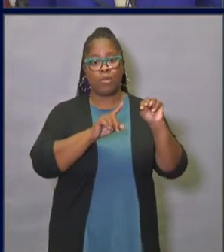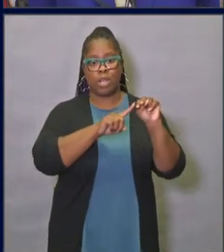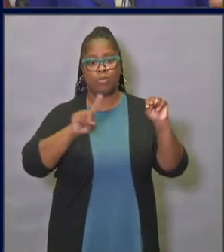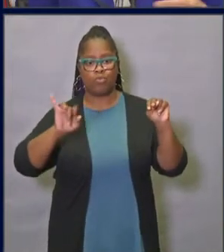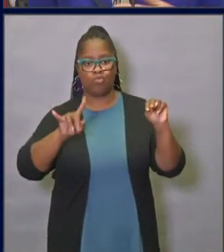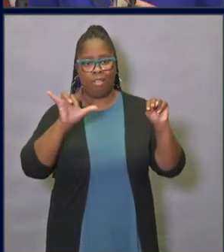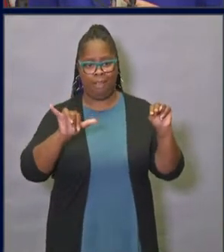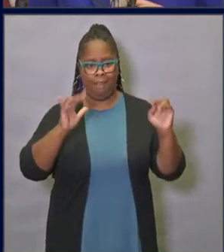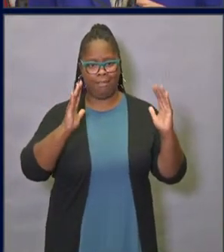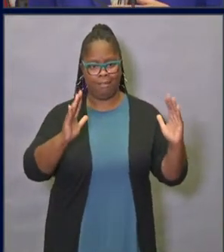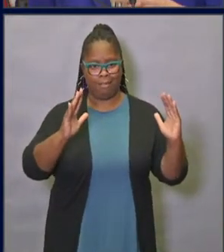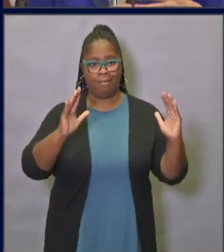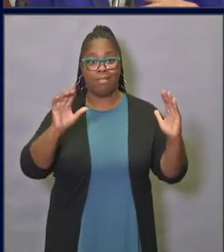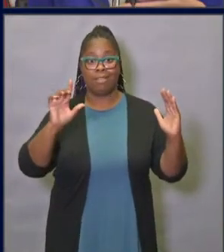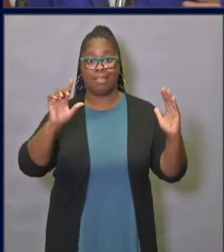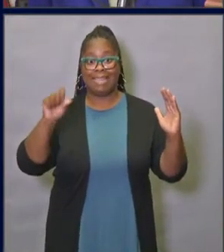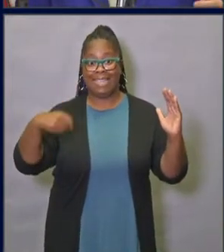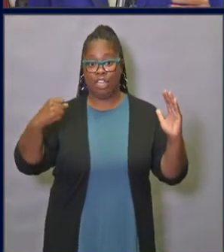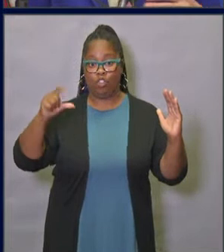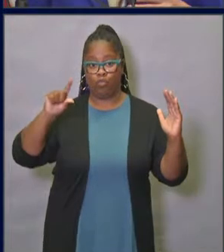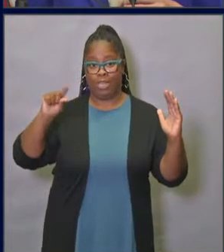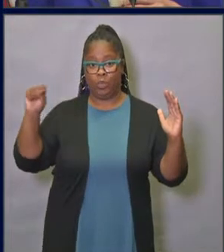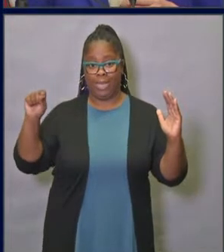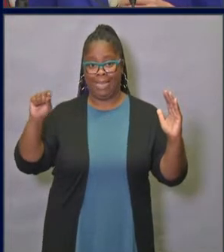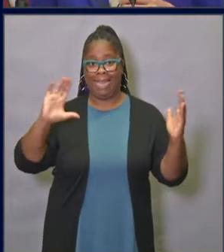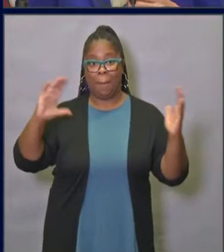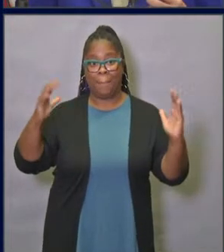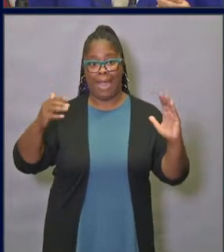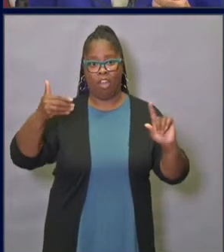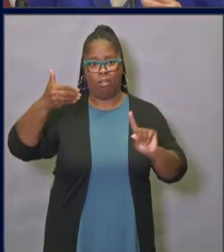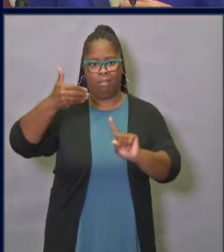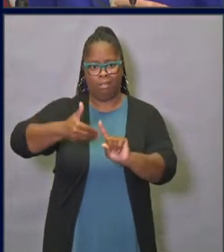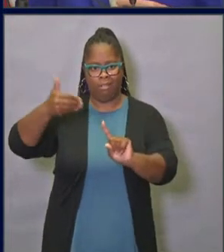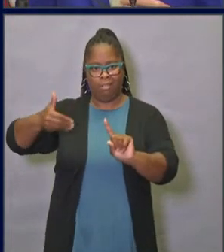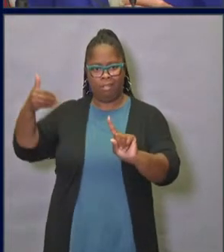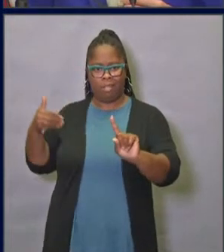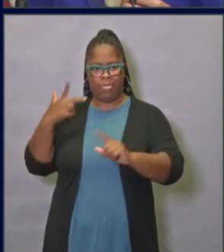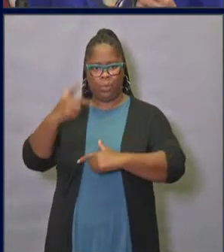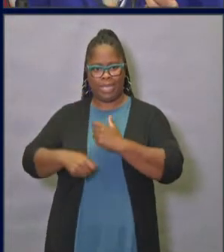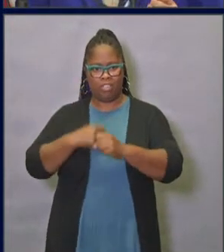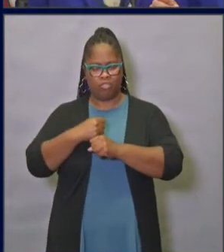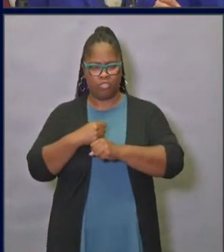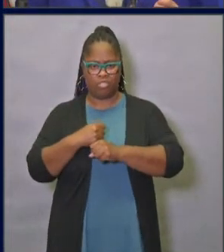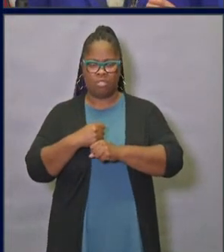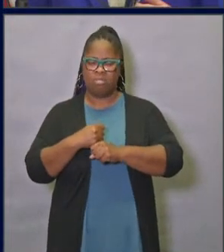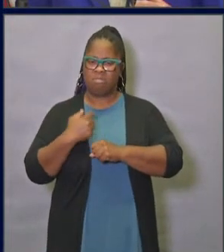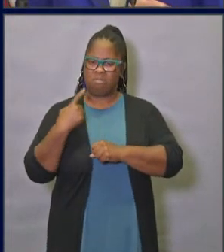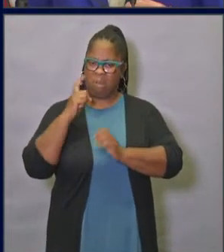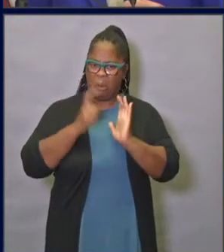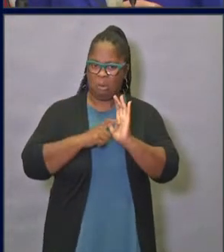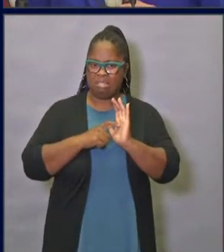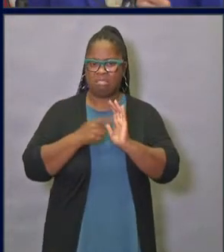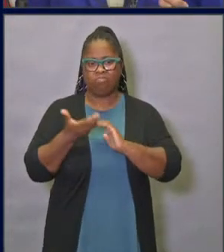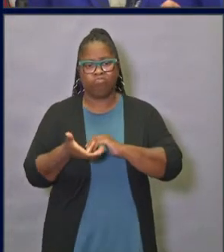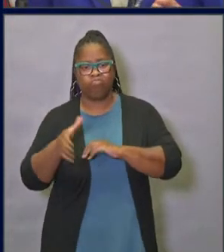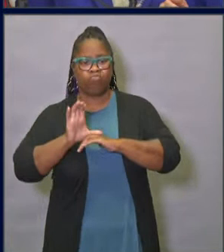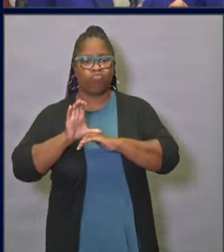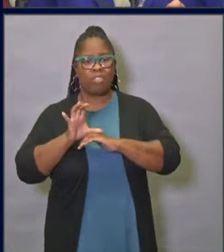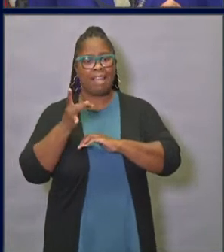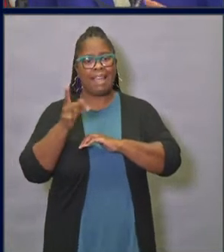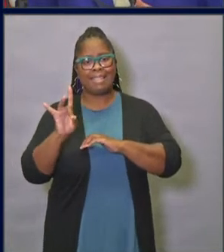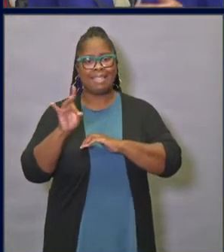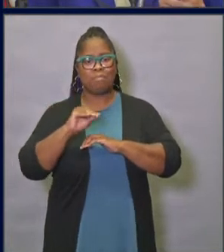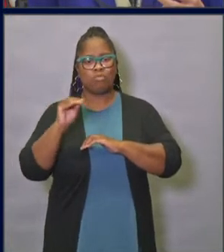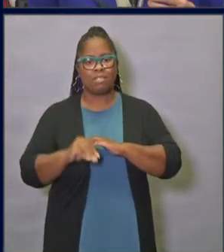to the first 7 months of the past 3 years, we've observed on average 18% more deaths than